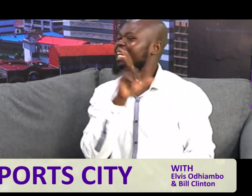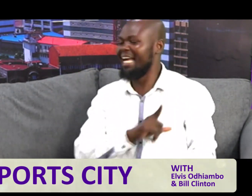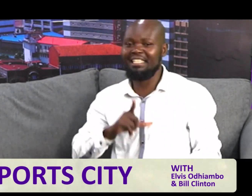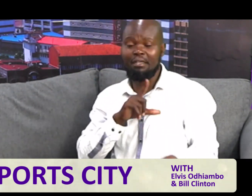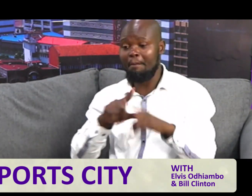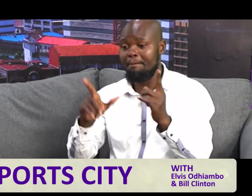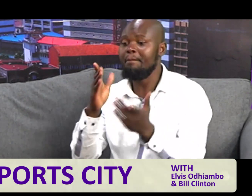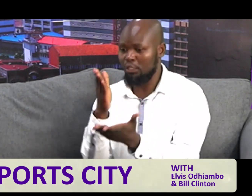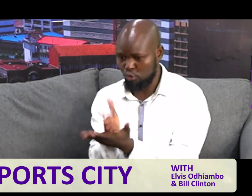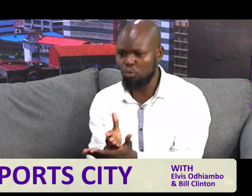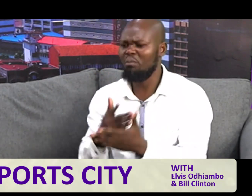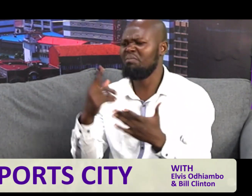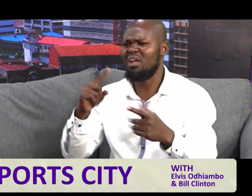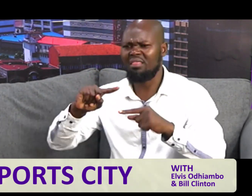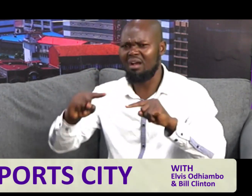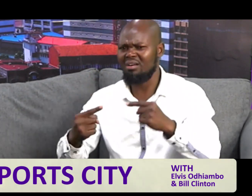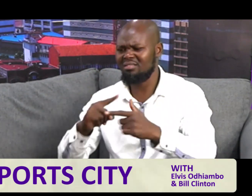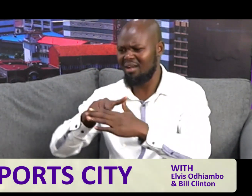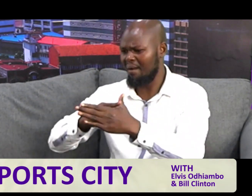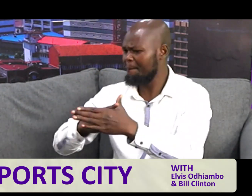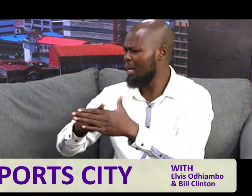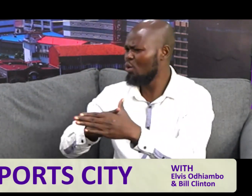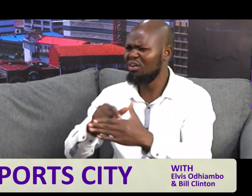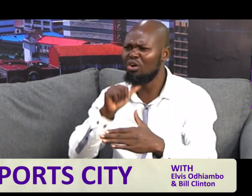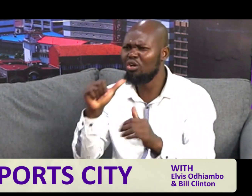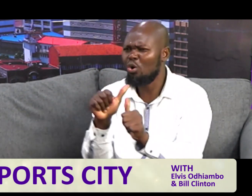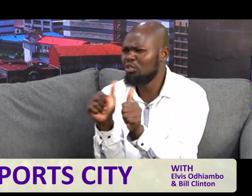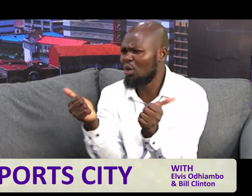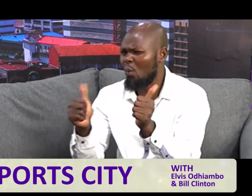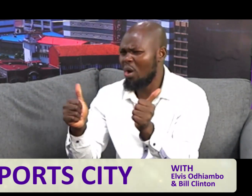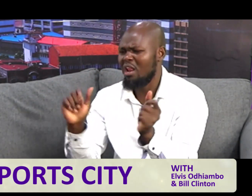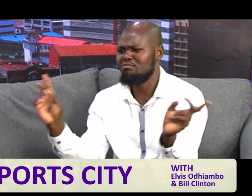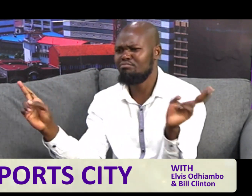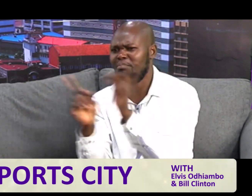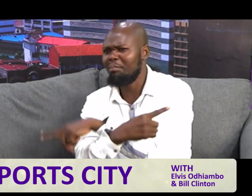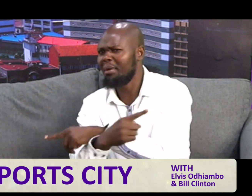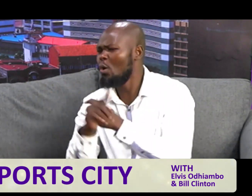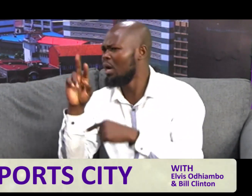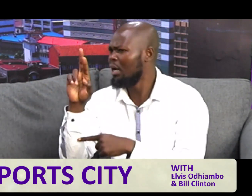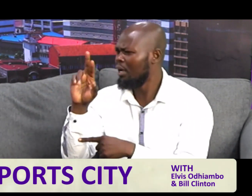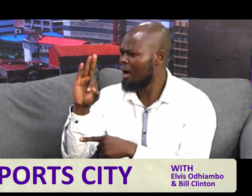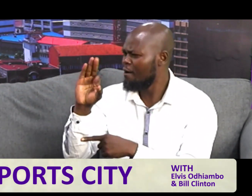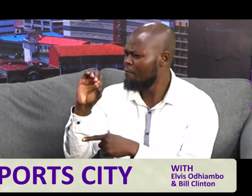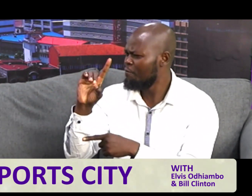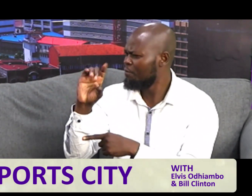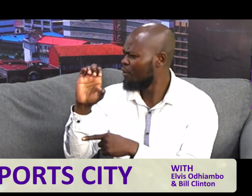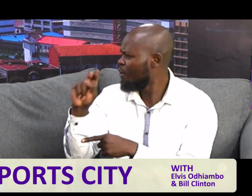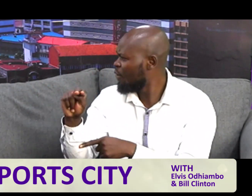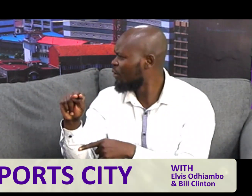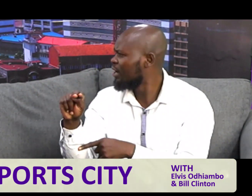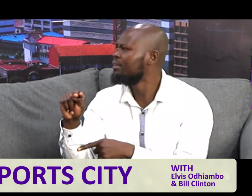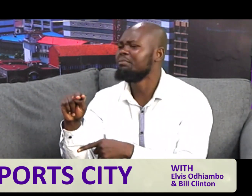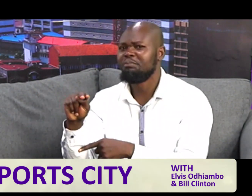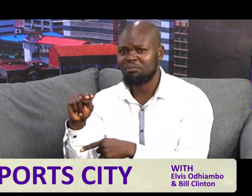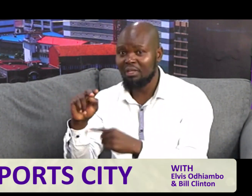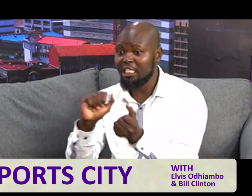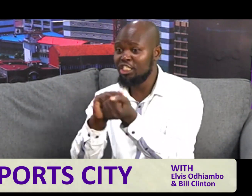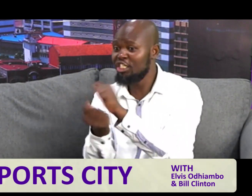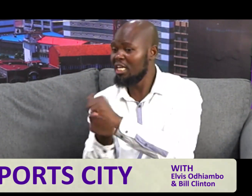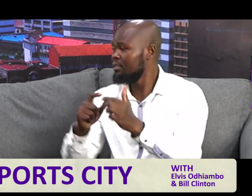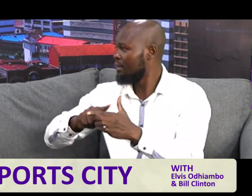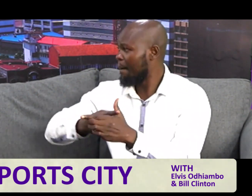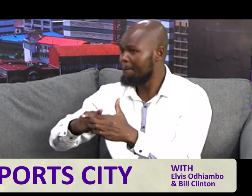it wasn't. They didn't really mark Haaland very well, and. At the end, we saw that there